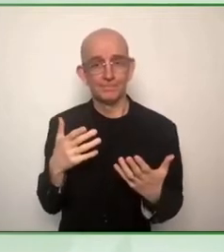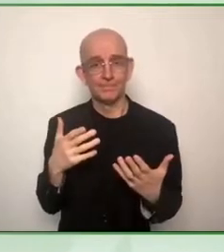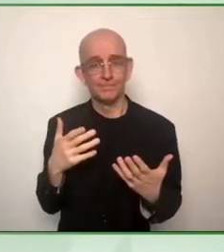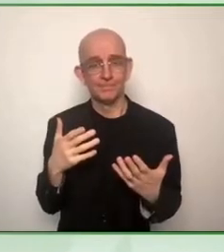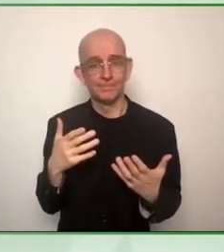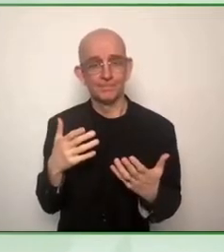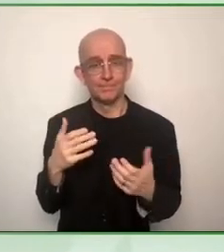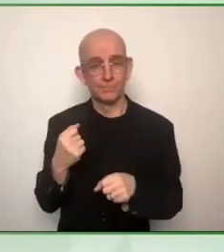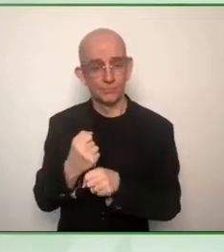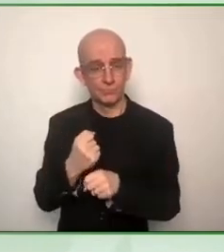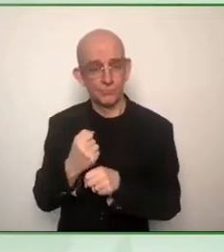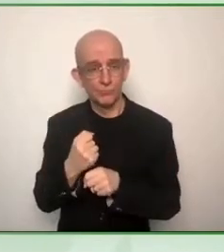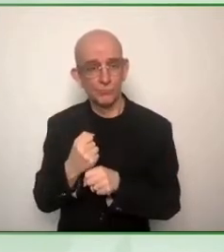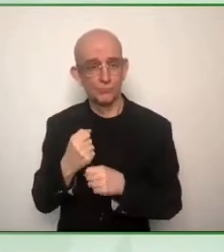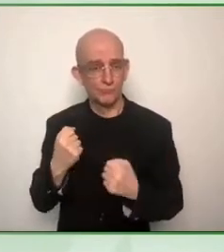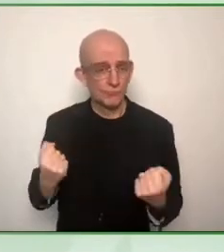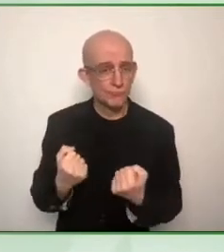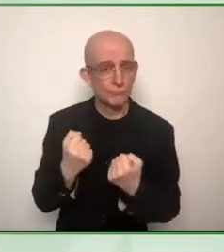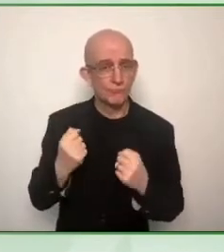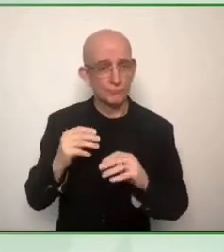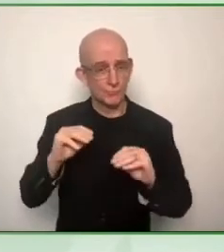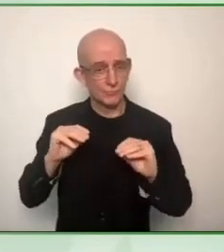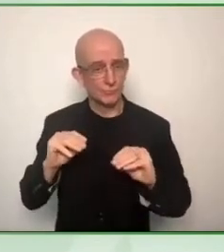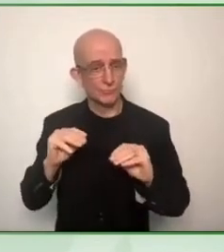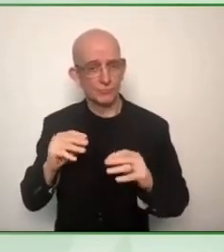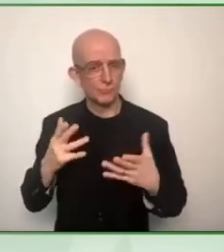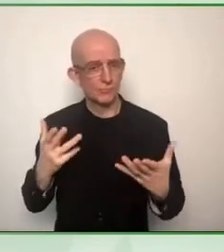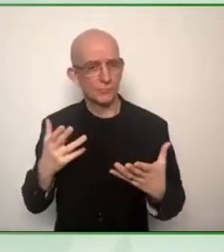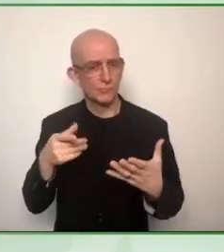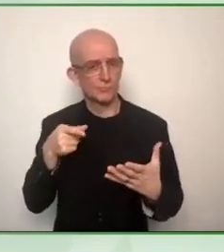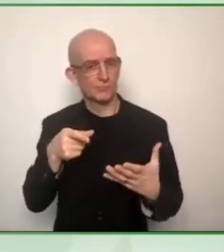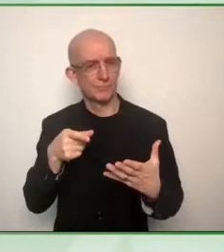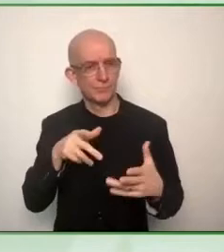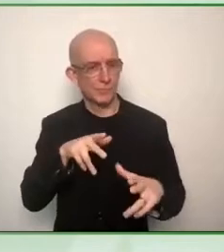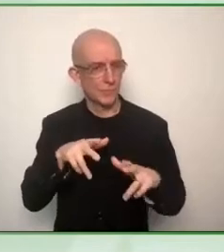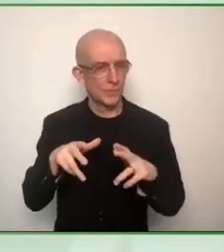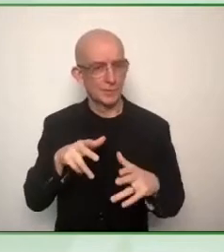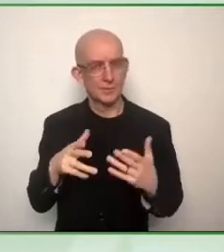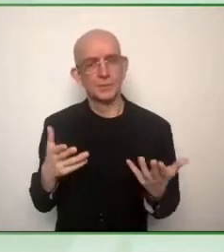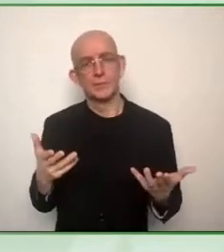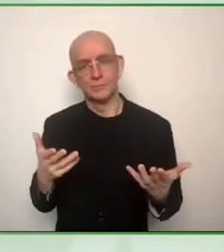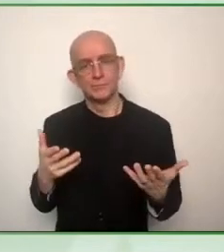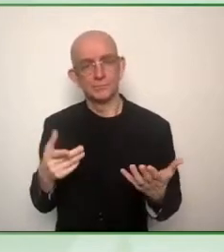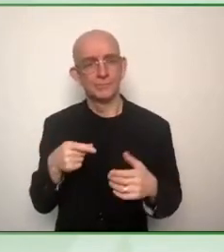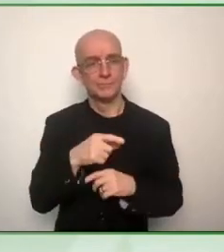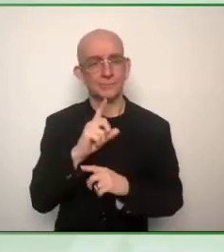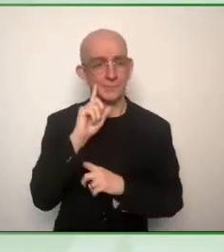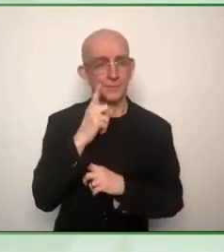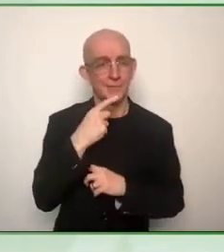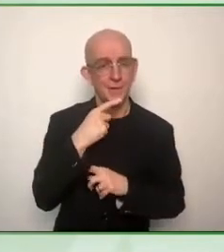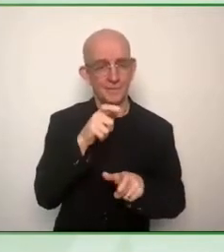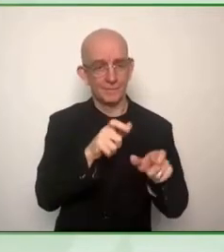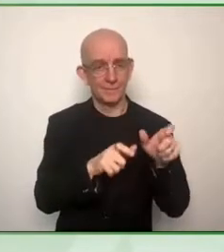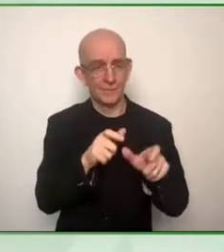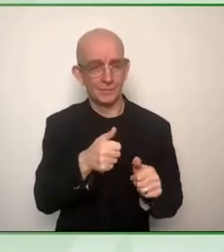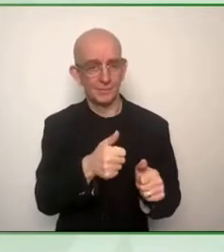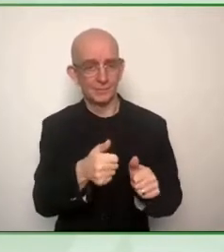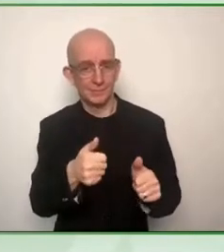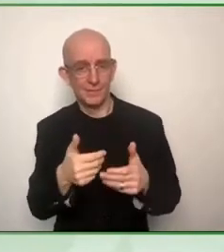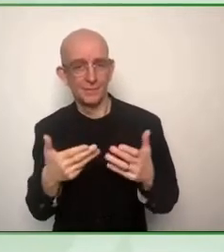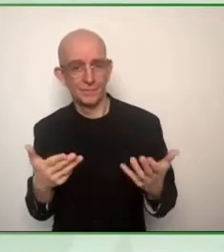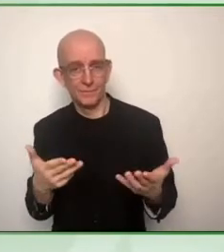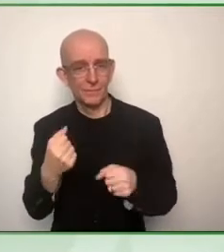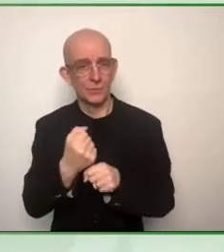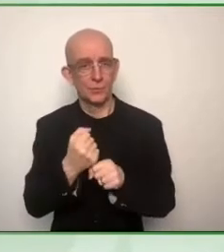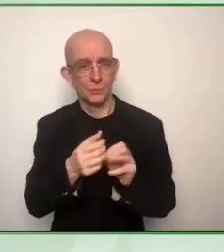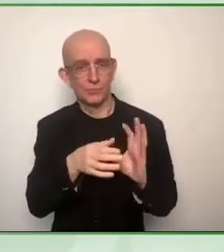them, creating a channel of communication that currently doesn't exist in South Africa. And how do you reach these